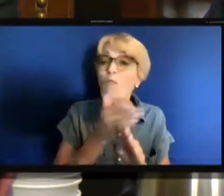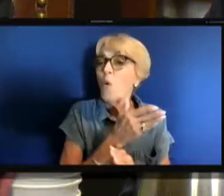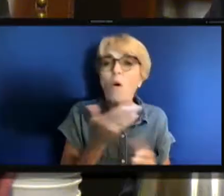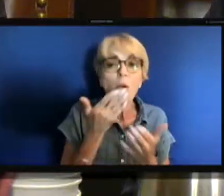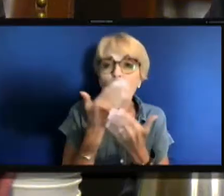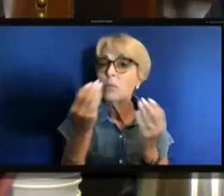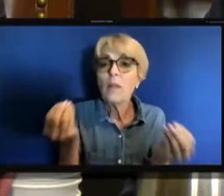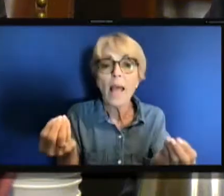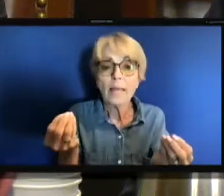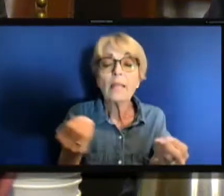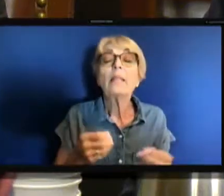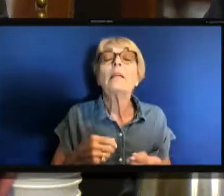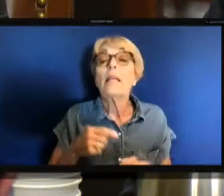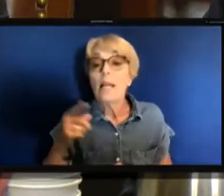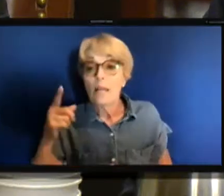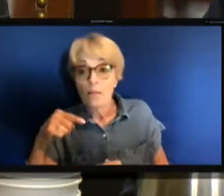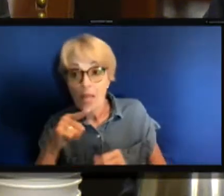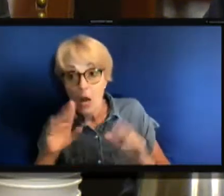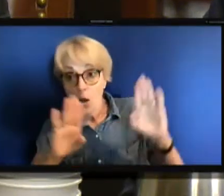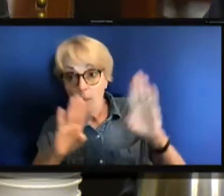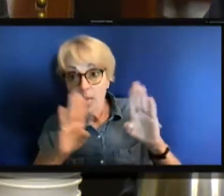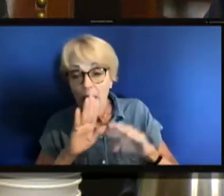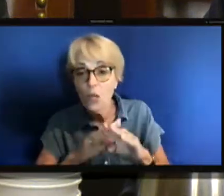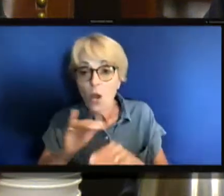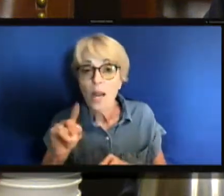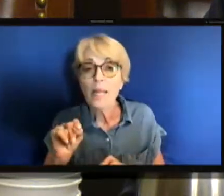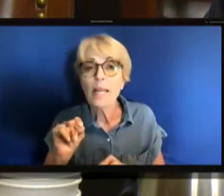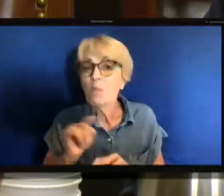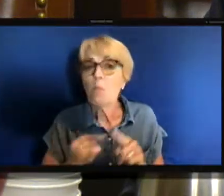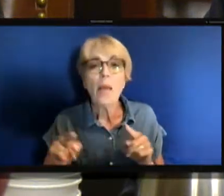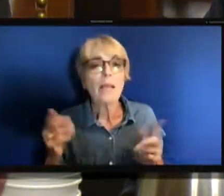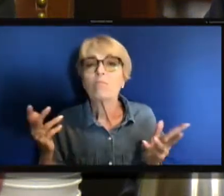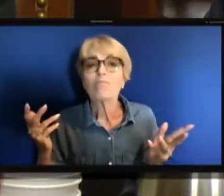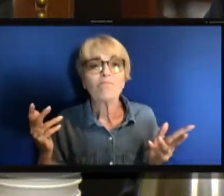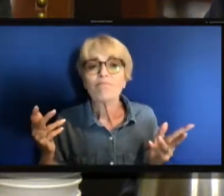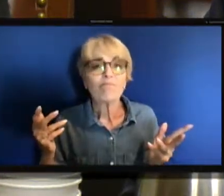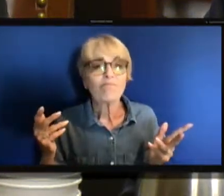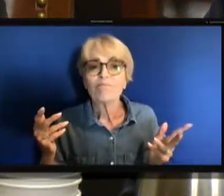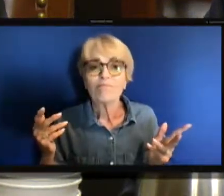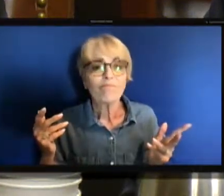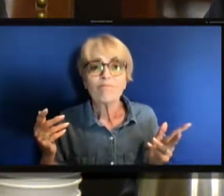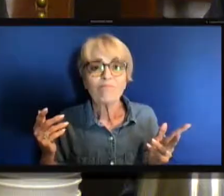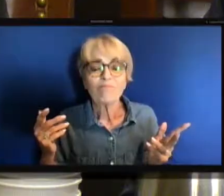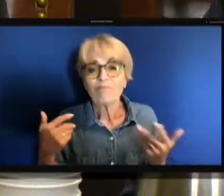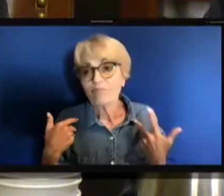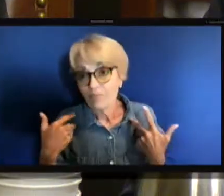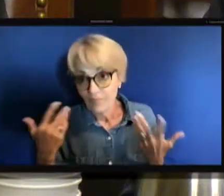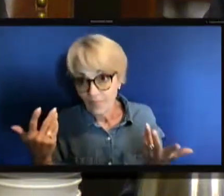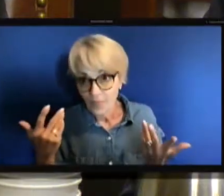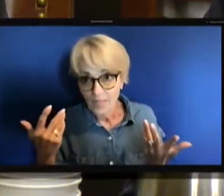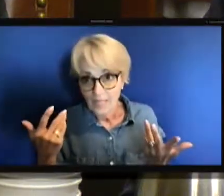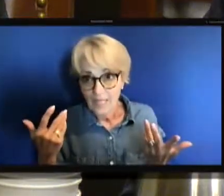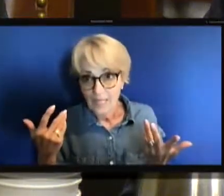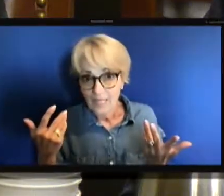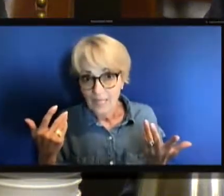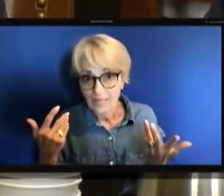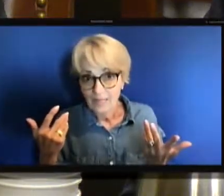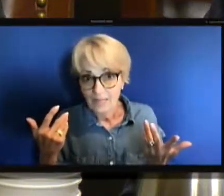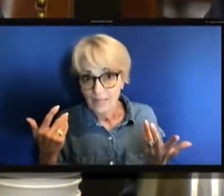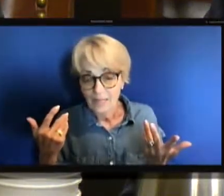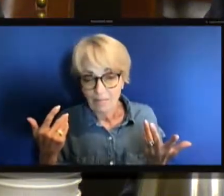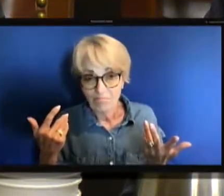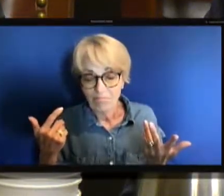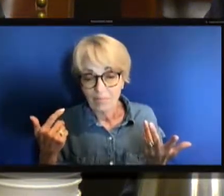They're bidding on it, but they never really held, as far as other than B.